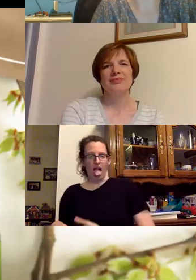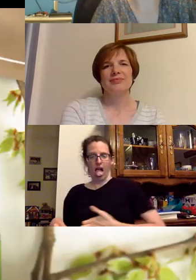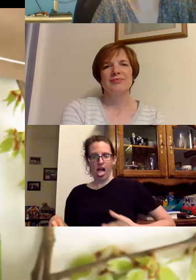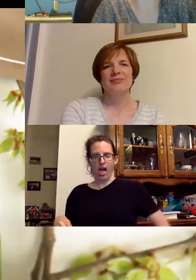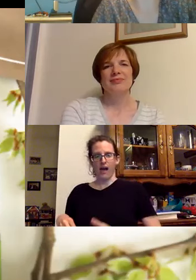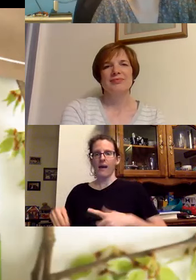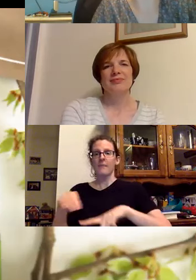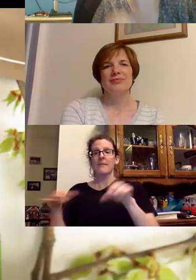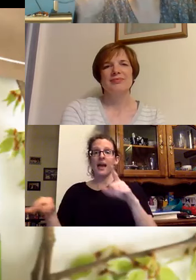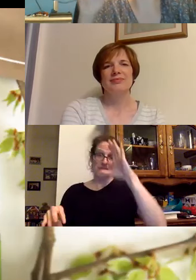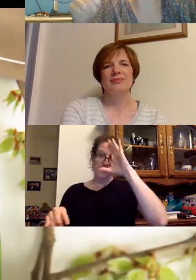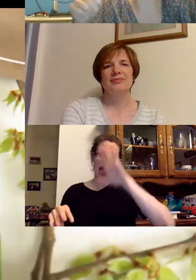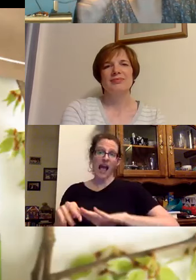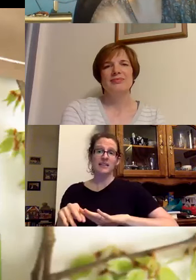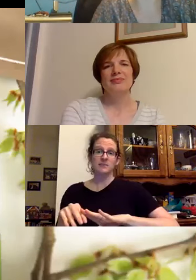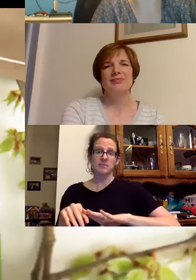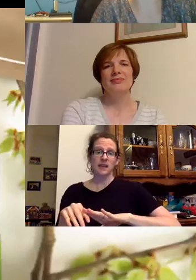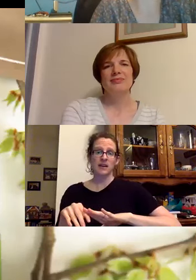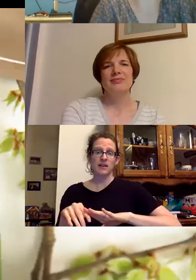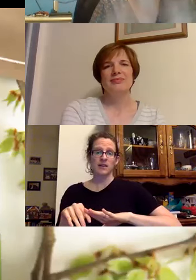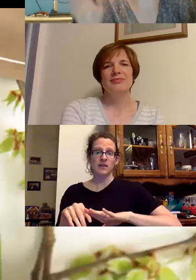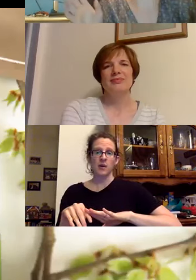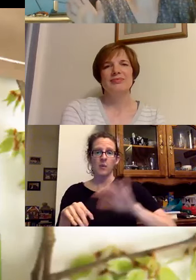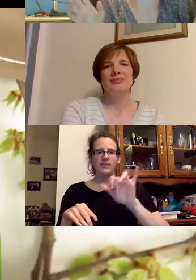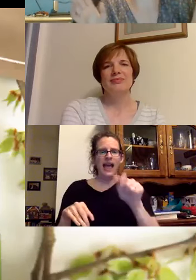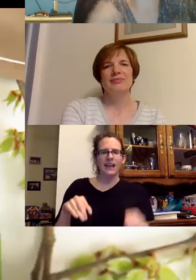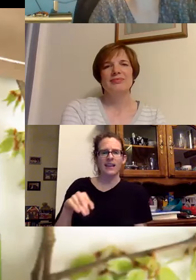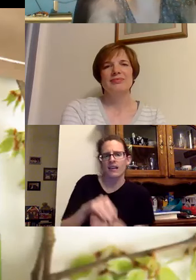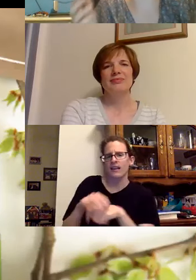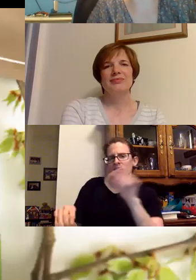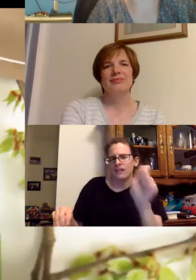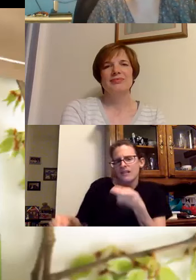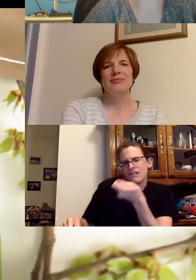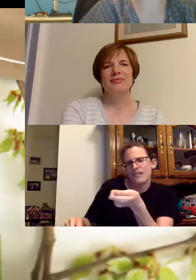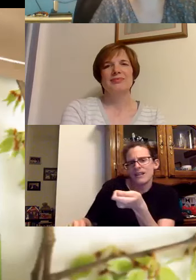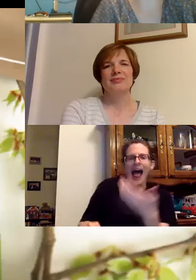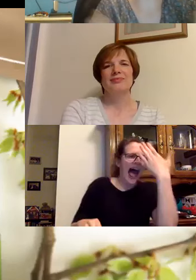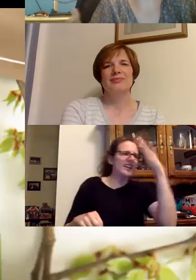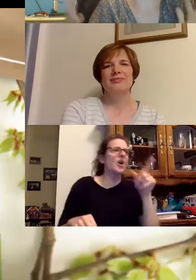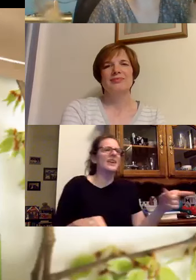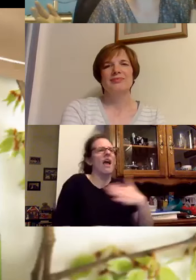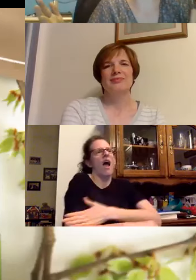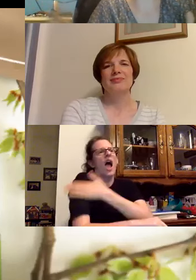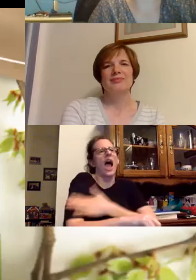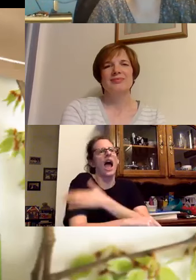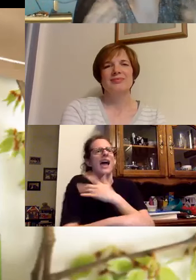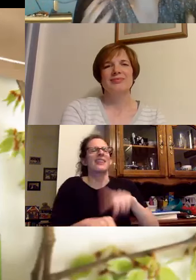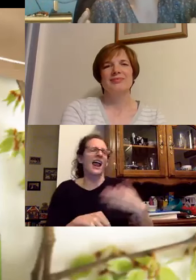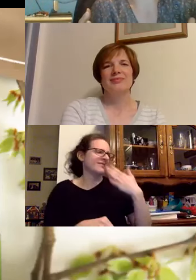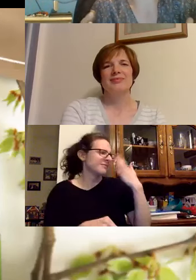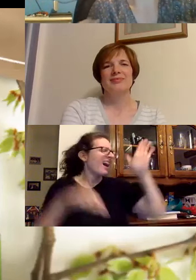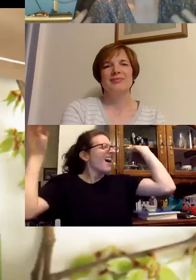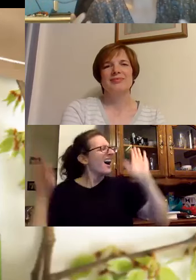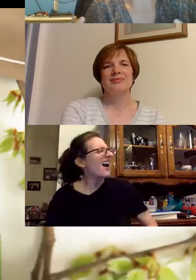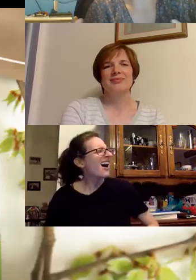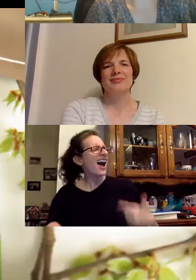My husband would ninja me with it. I didn't know he would put it on, and then it would be like, oh man, and I would